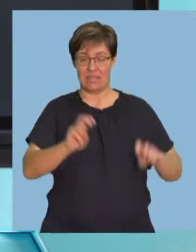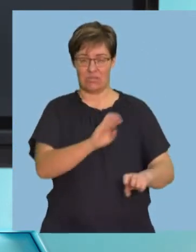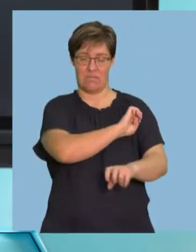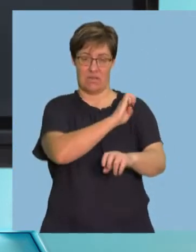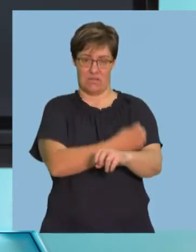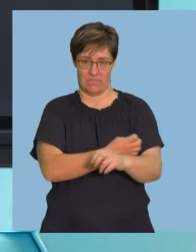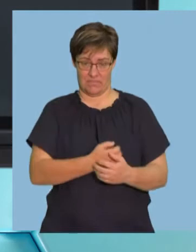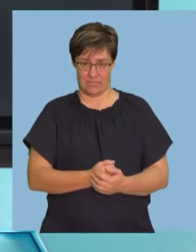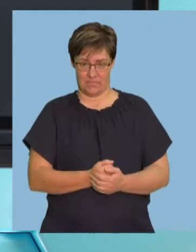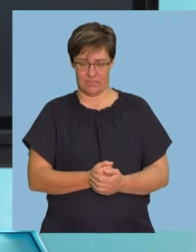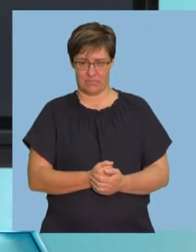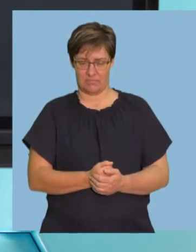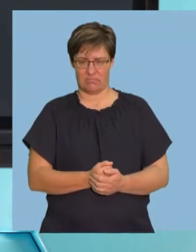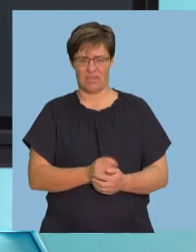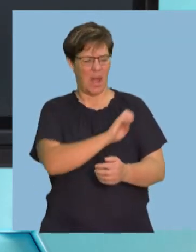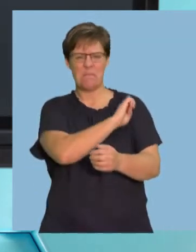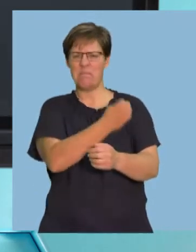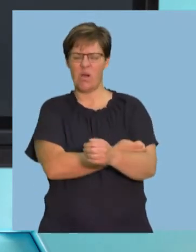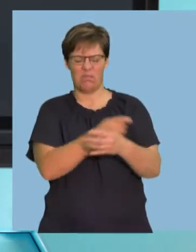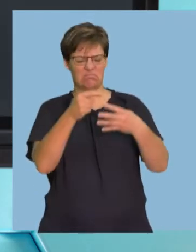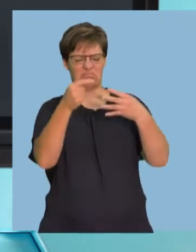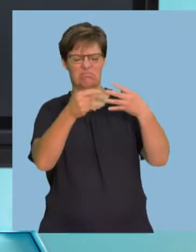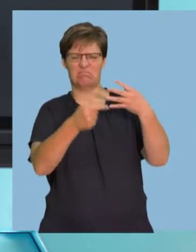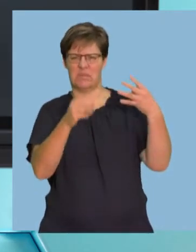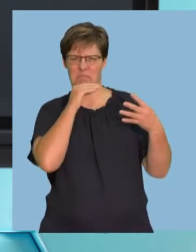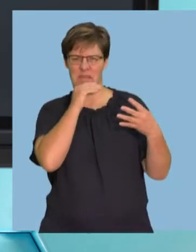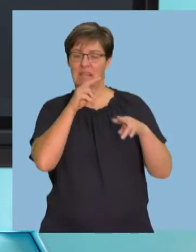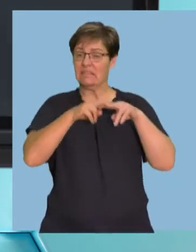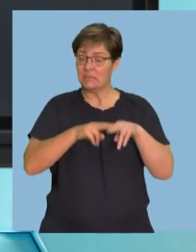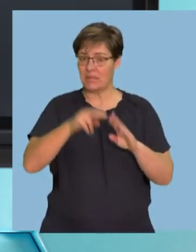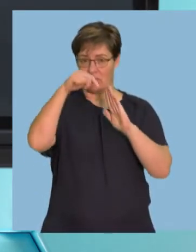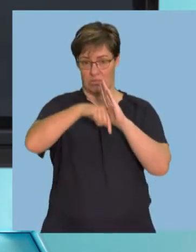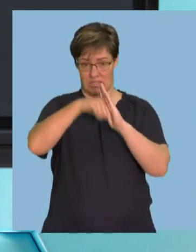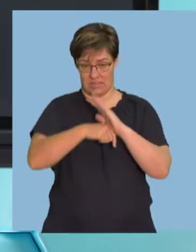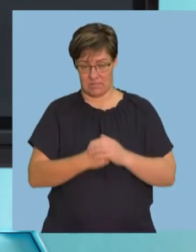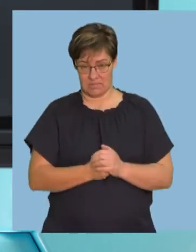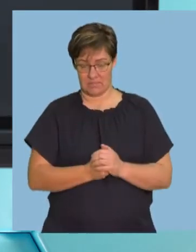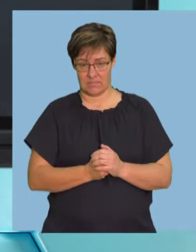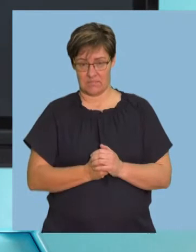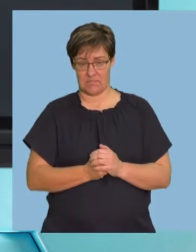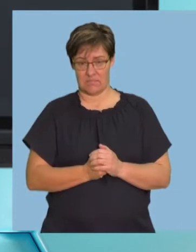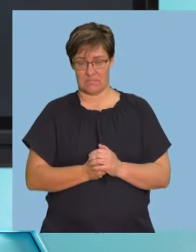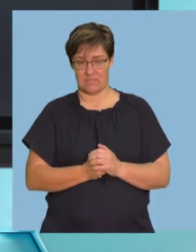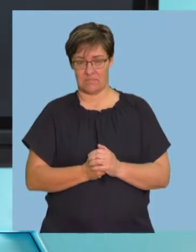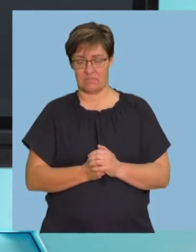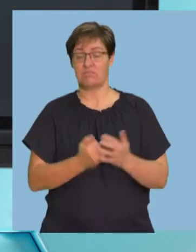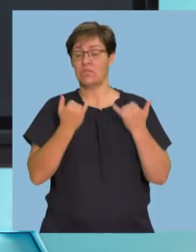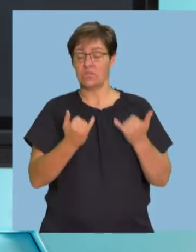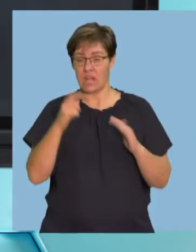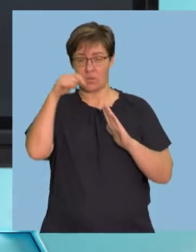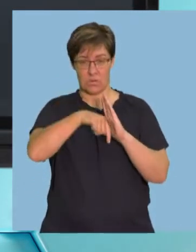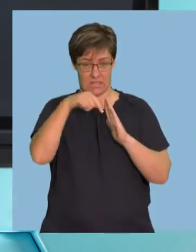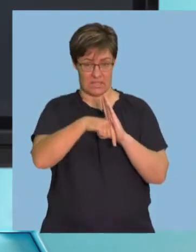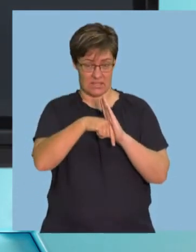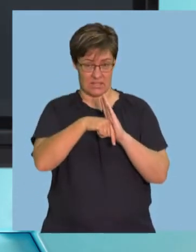the term power has got many different meanings in different contexts. Now the context for today,